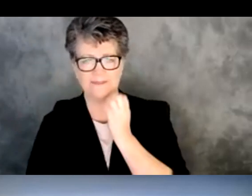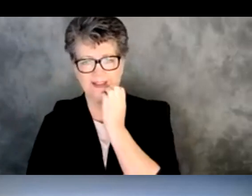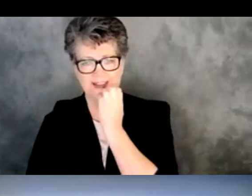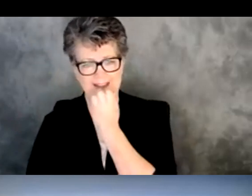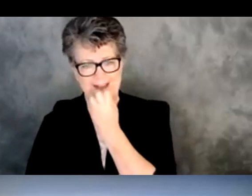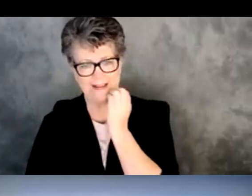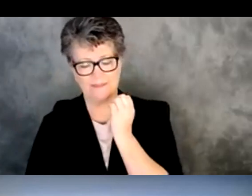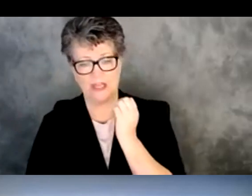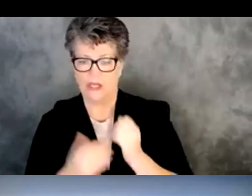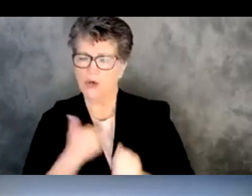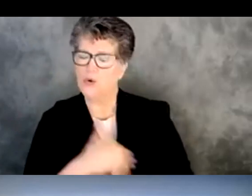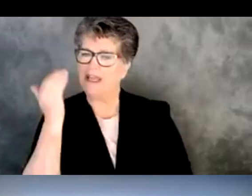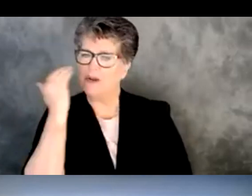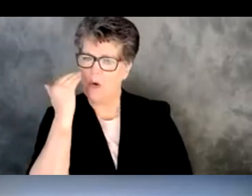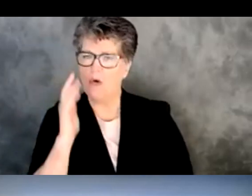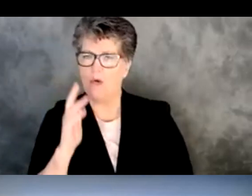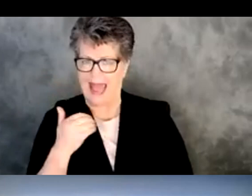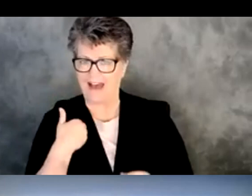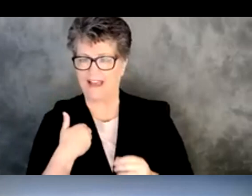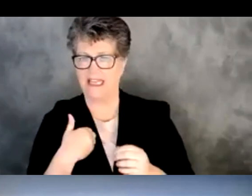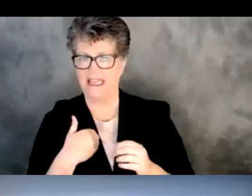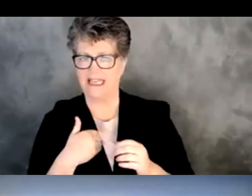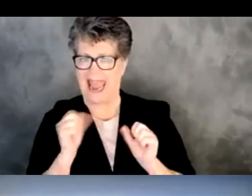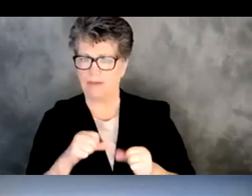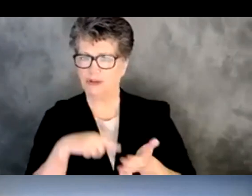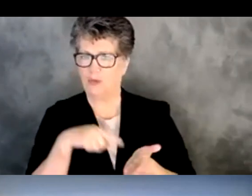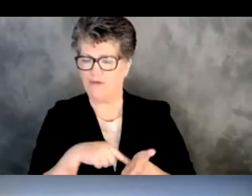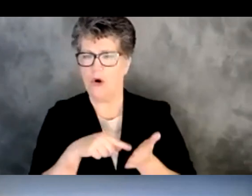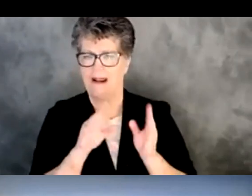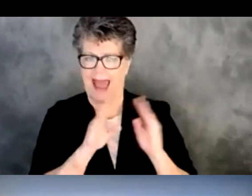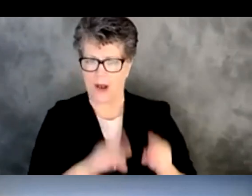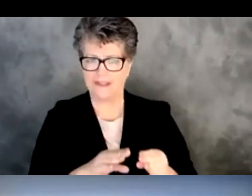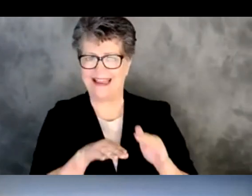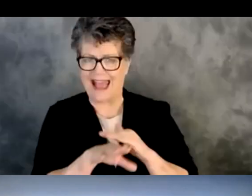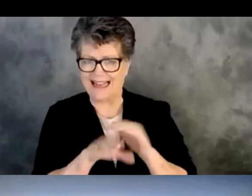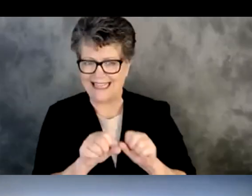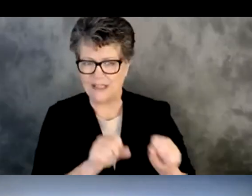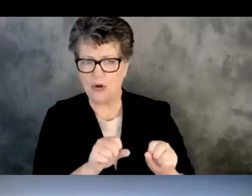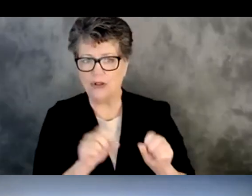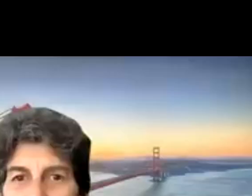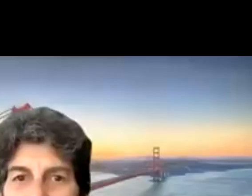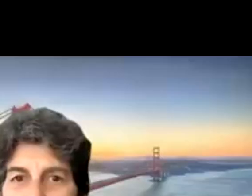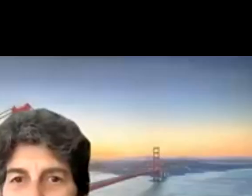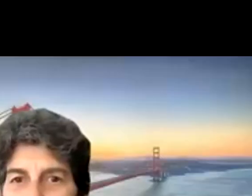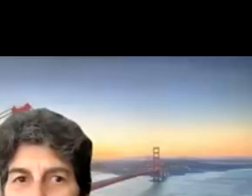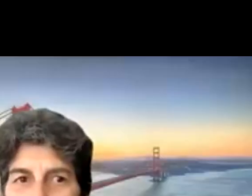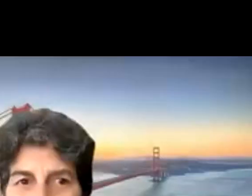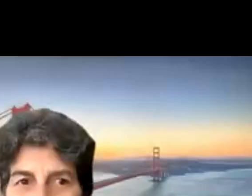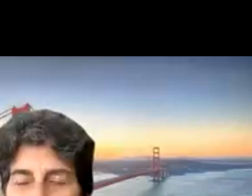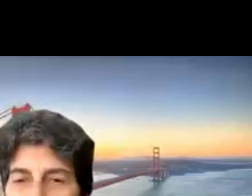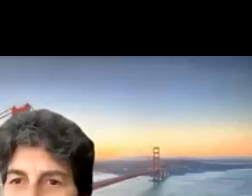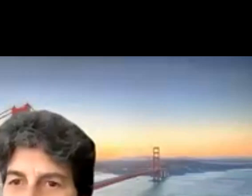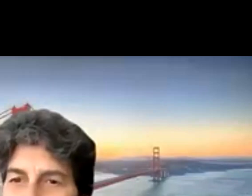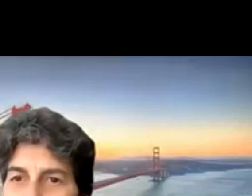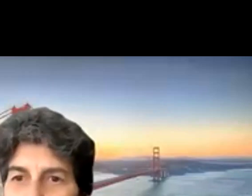So we know that having affordable and accessible housing is key to being able to fulfill DACLAC's